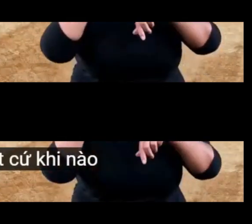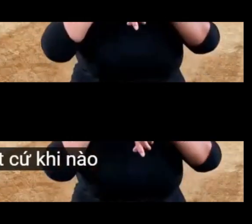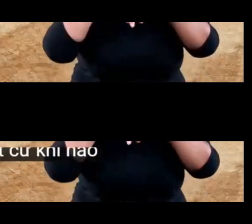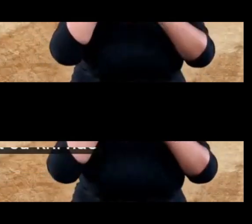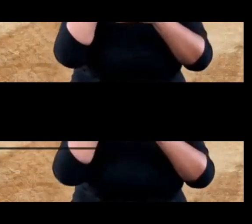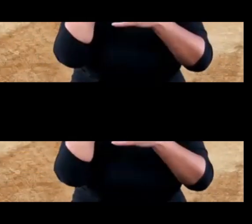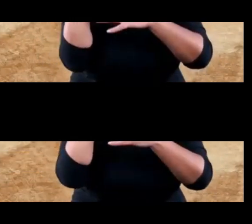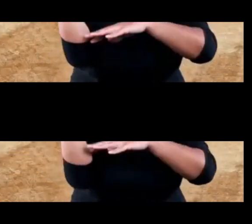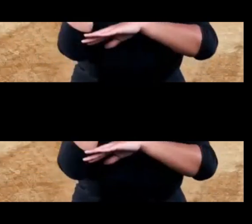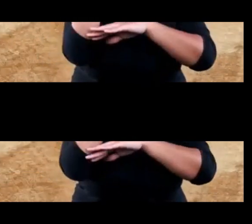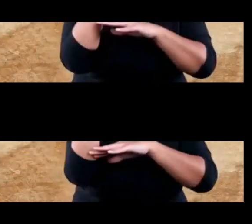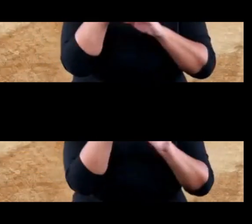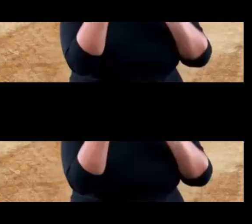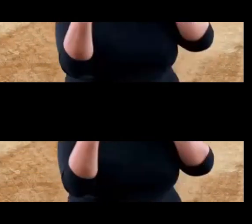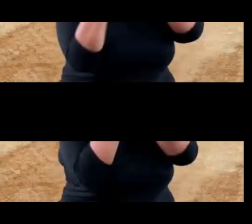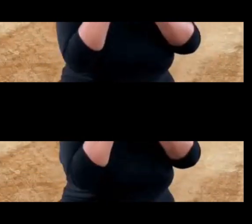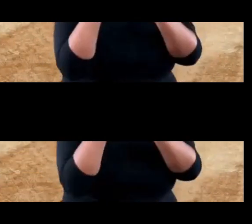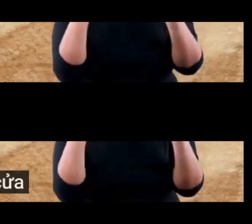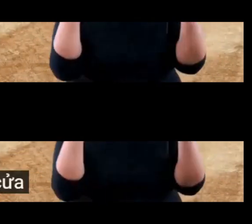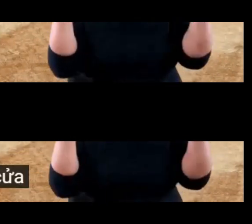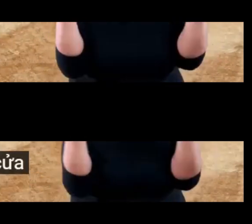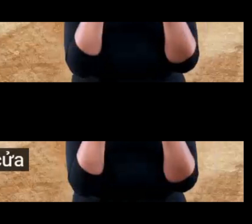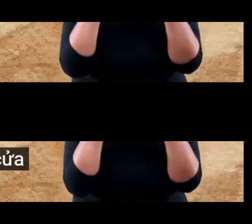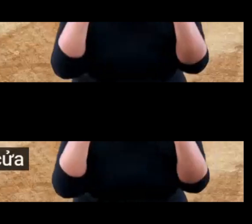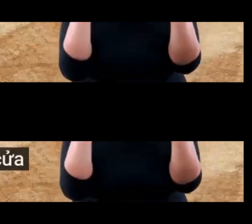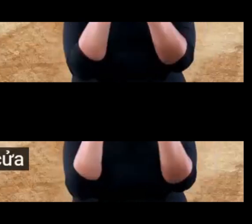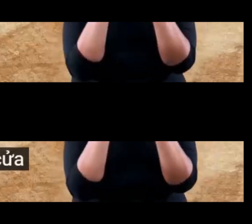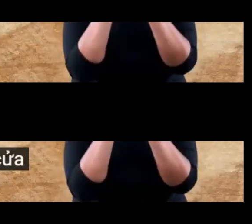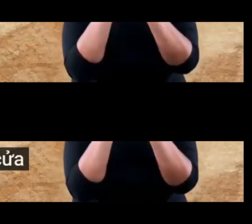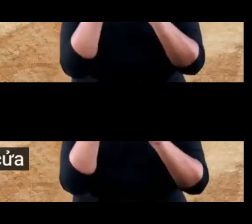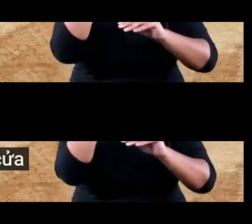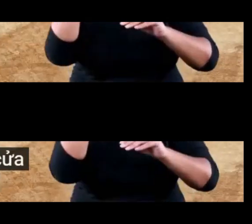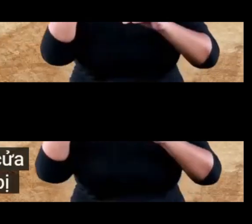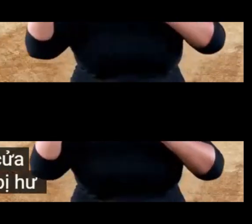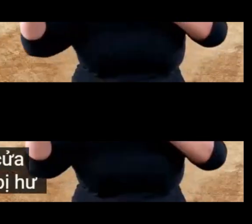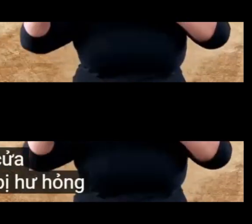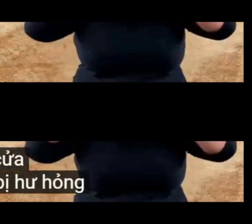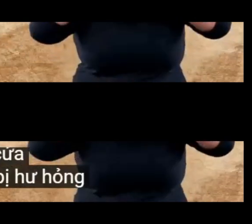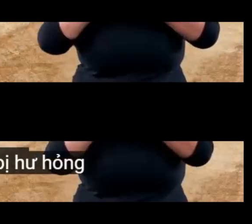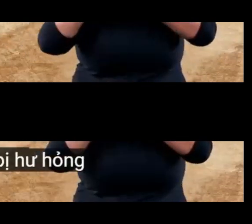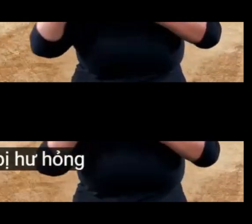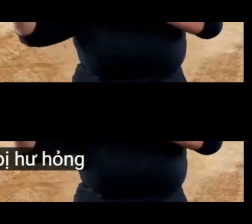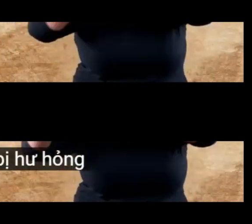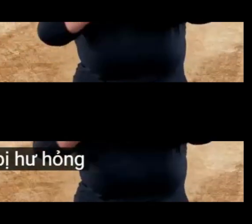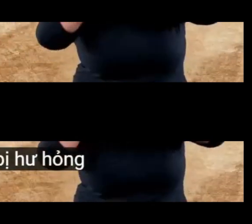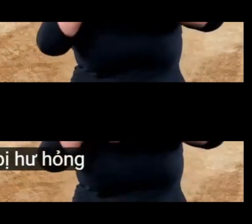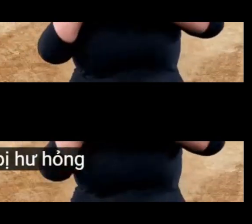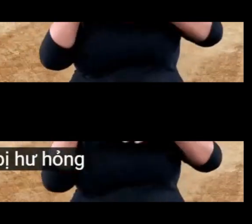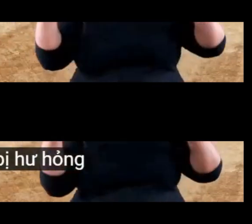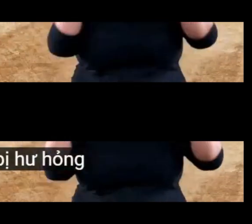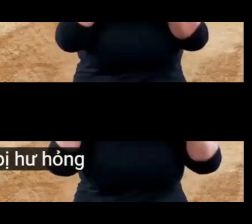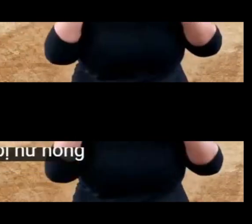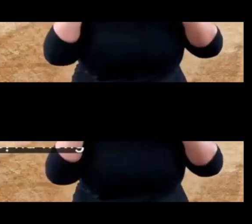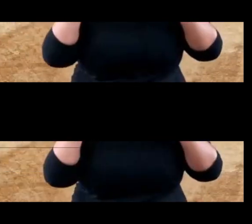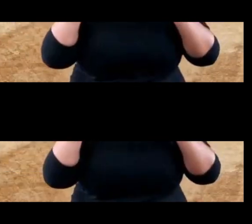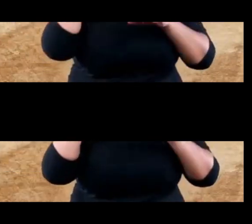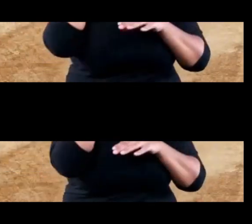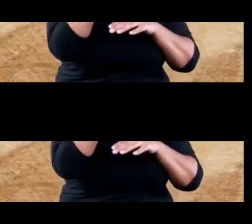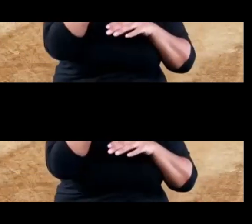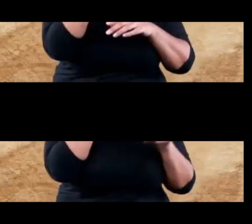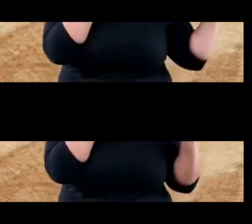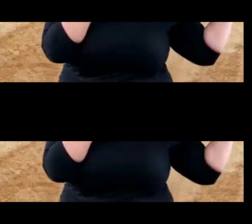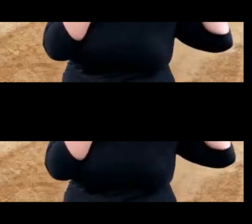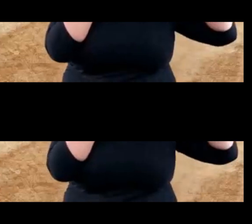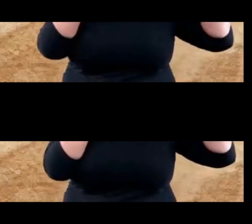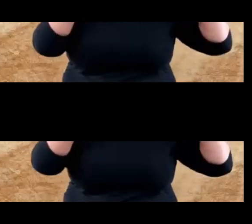banned town meetings, and they closed the Boston seaport until the price of the damaged tea was paid for. The